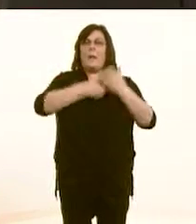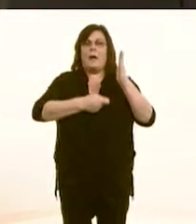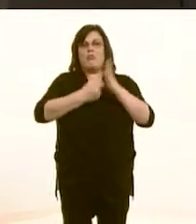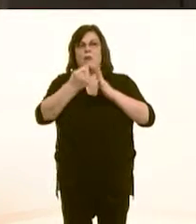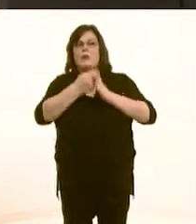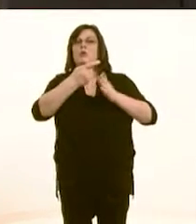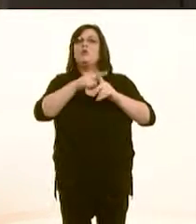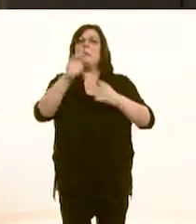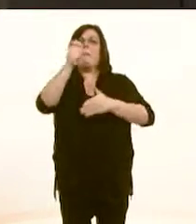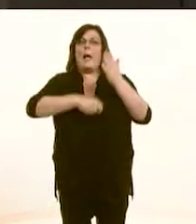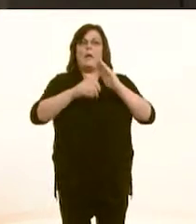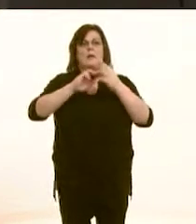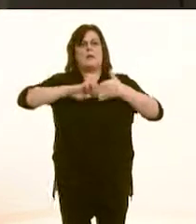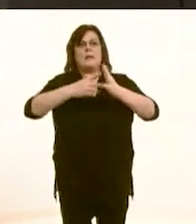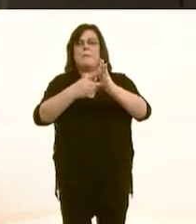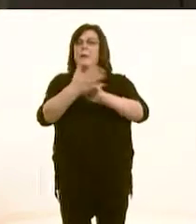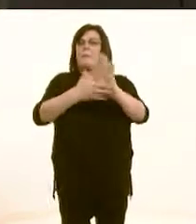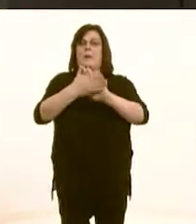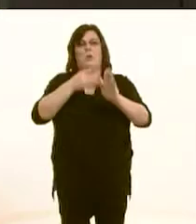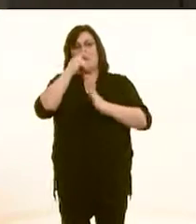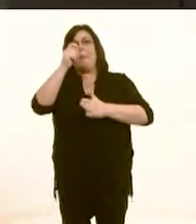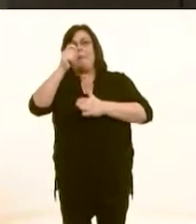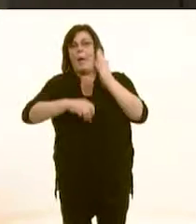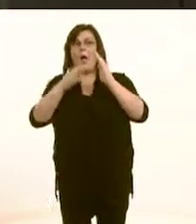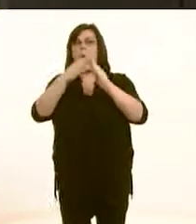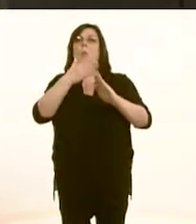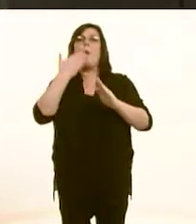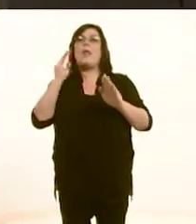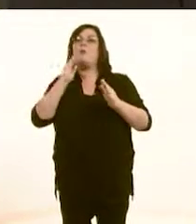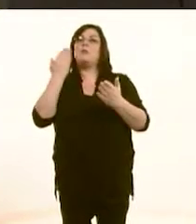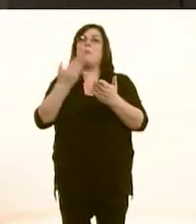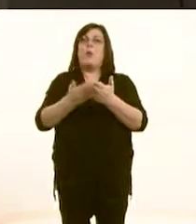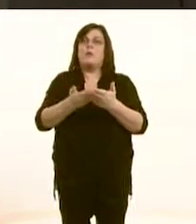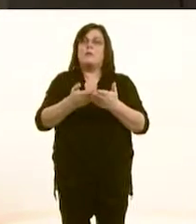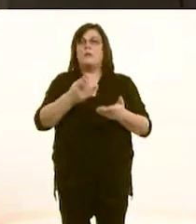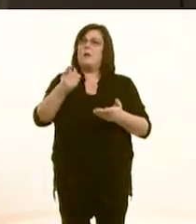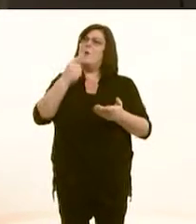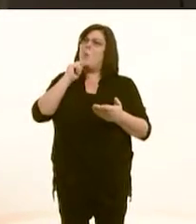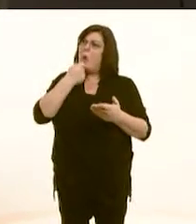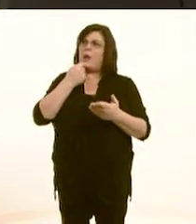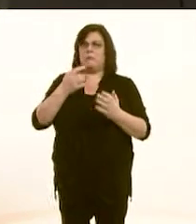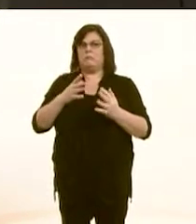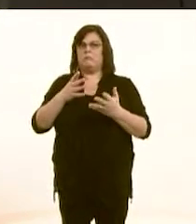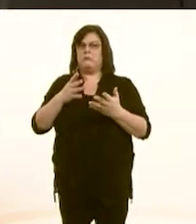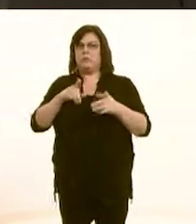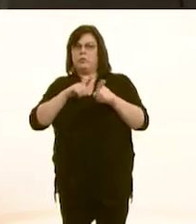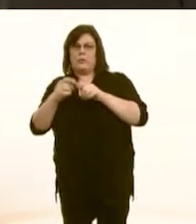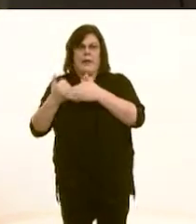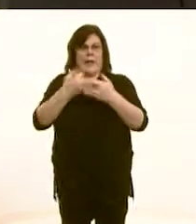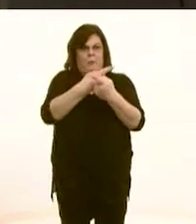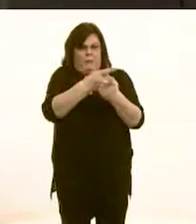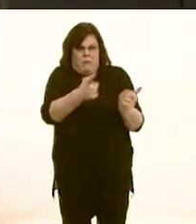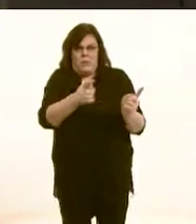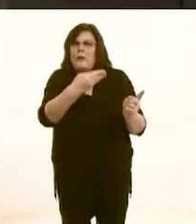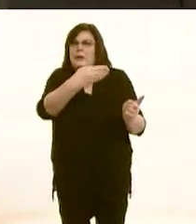their home without requiring a deposit. Will you look at these plans and take urgent action to address the aspirations of those